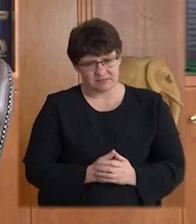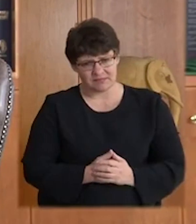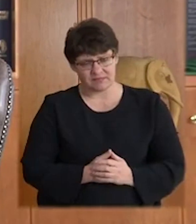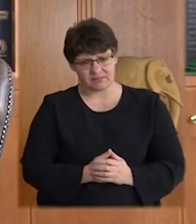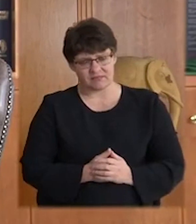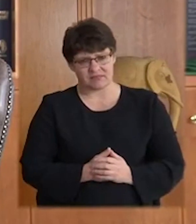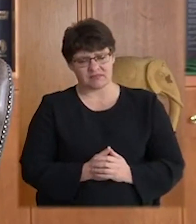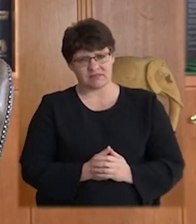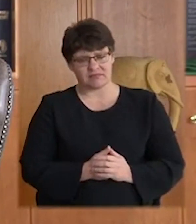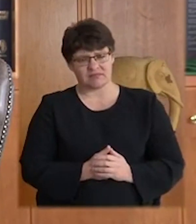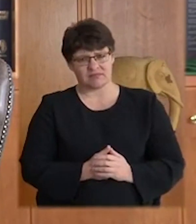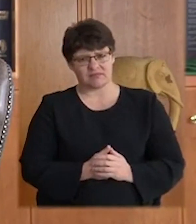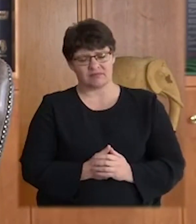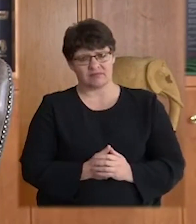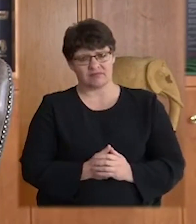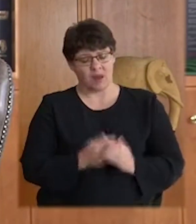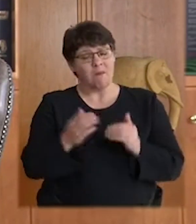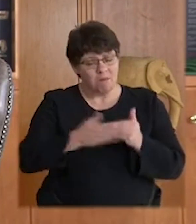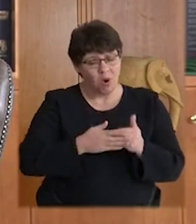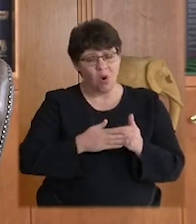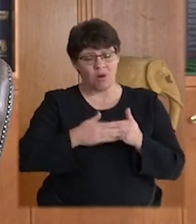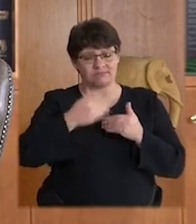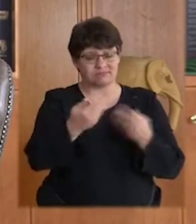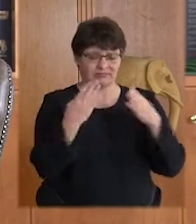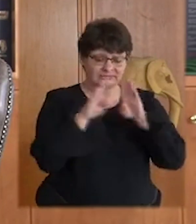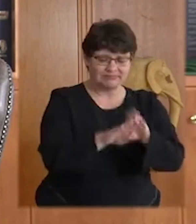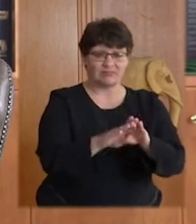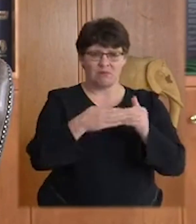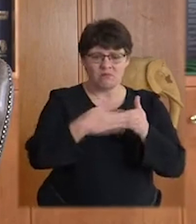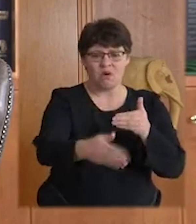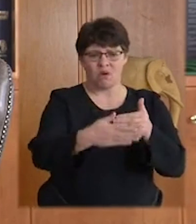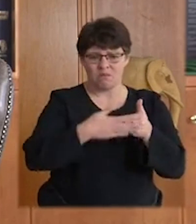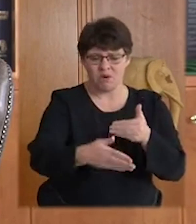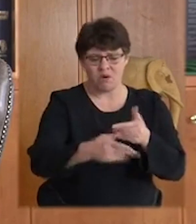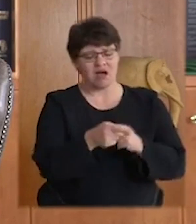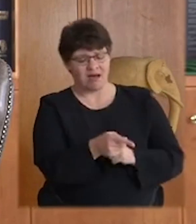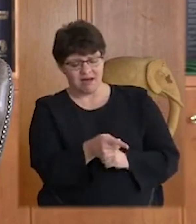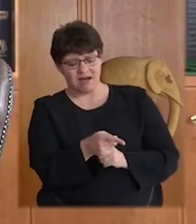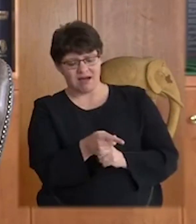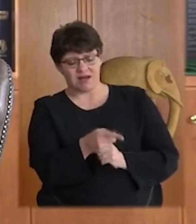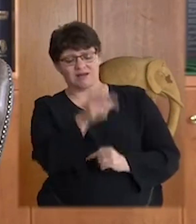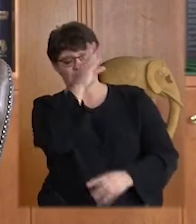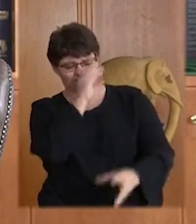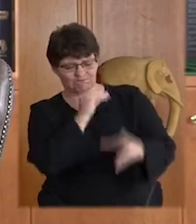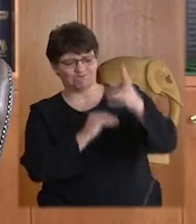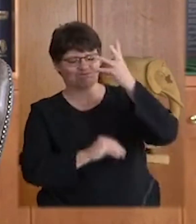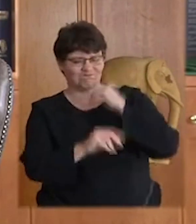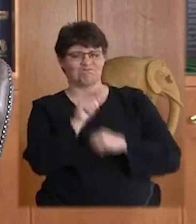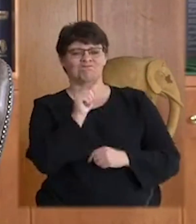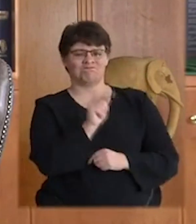With every day that passes, this experience is teaching us much more